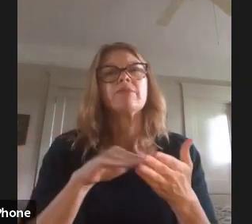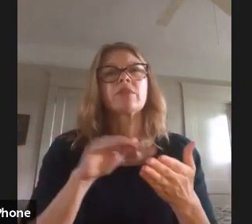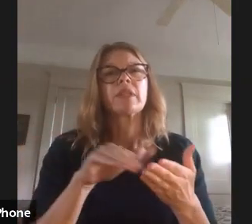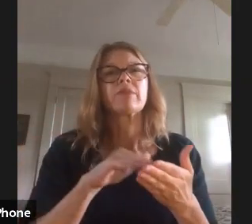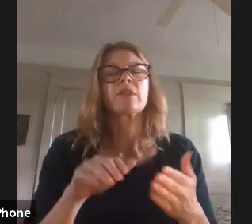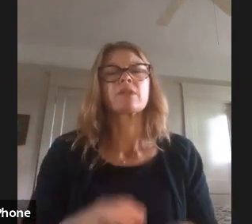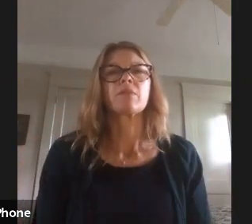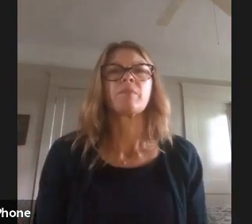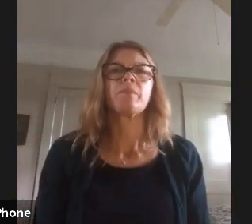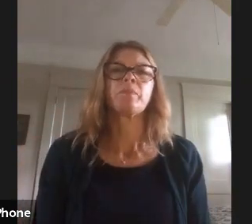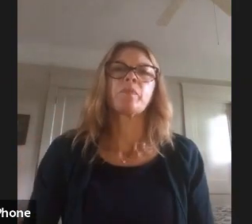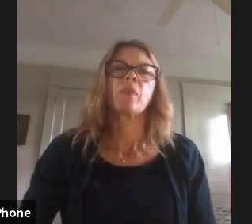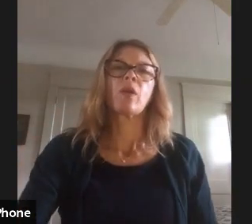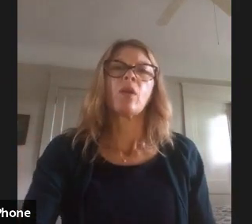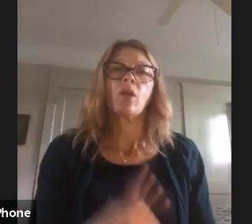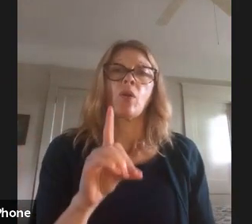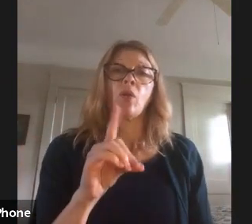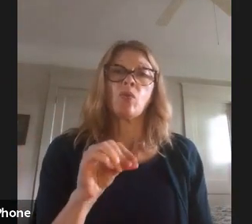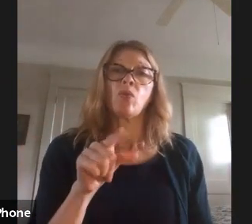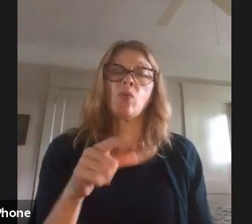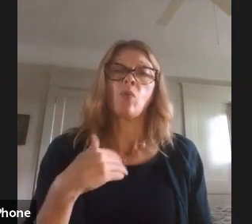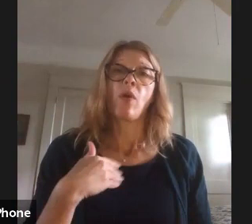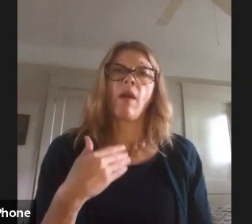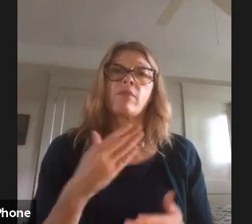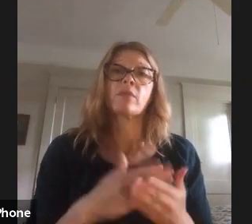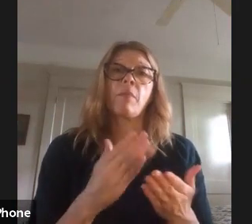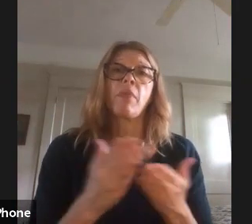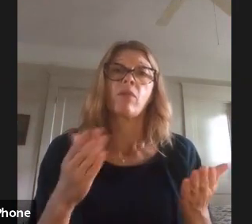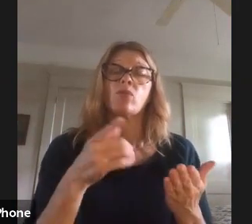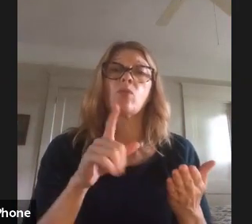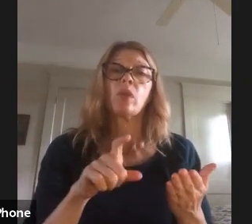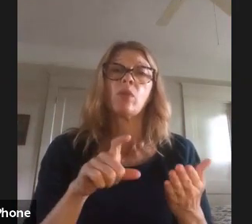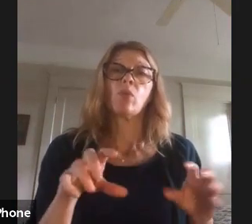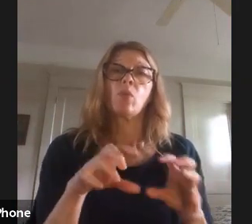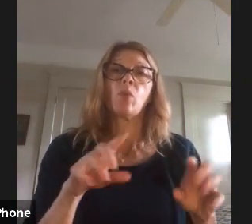And are there things you need to do differently tomorrow?